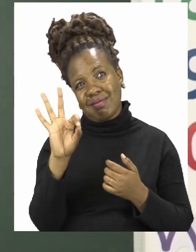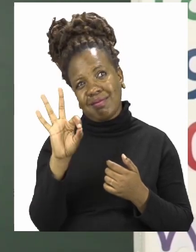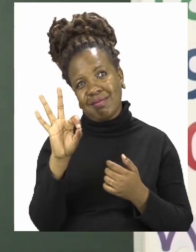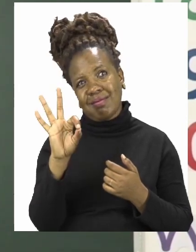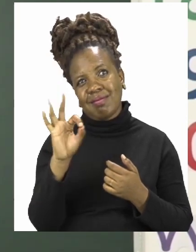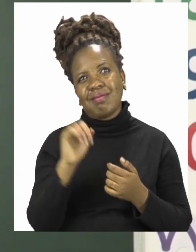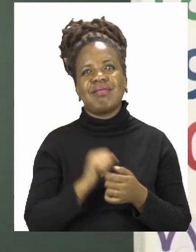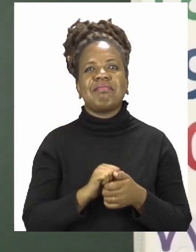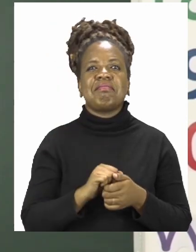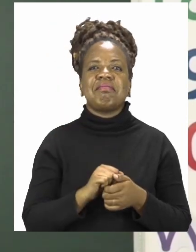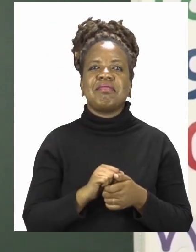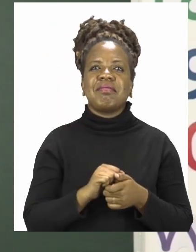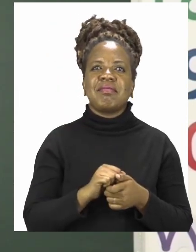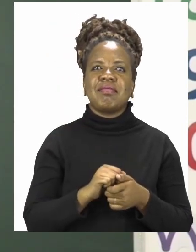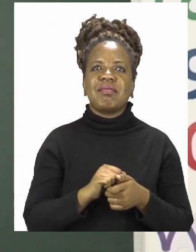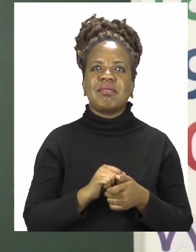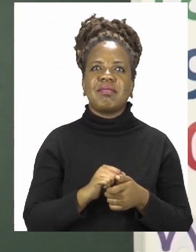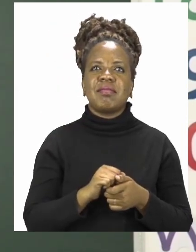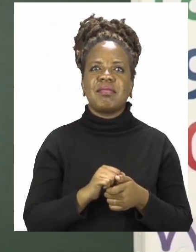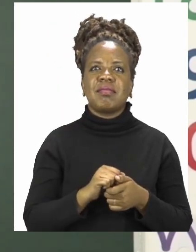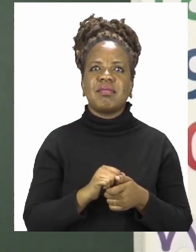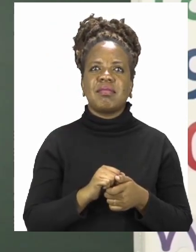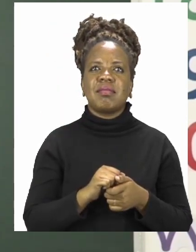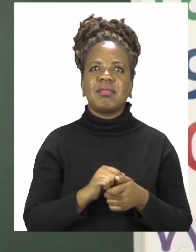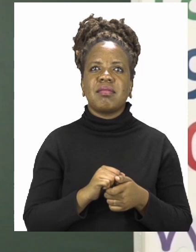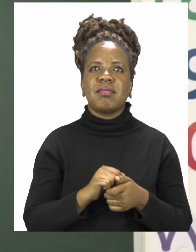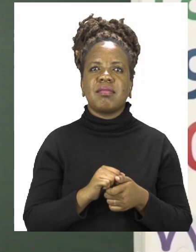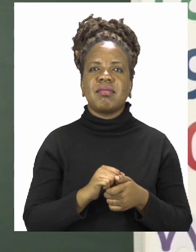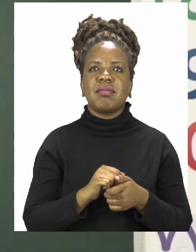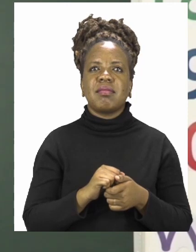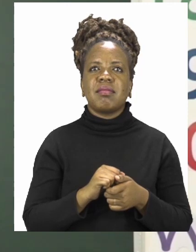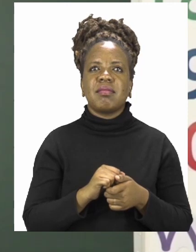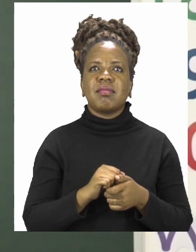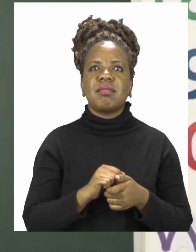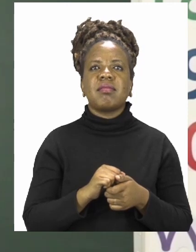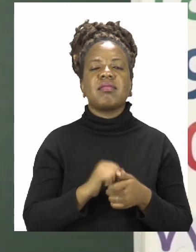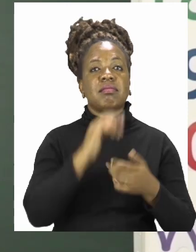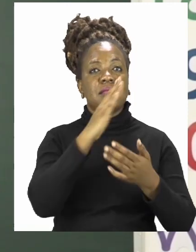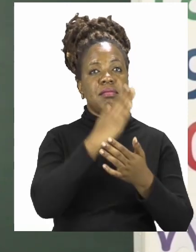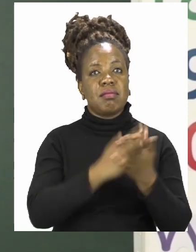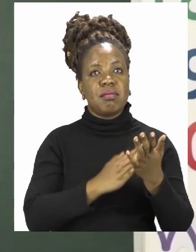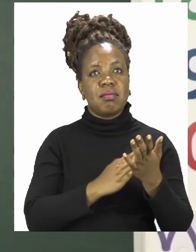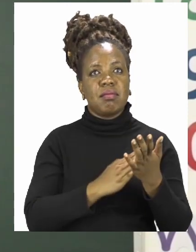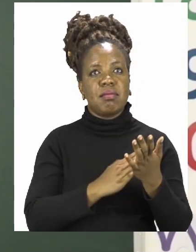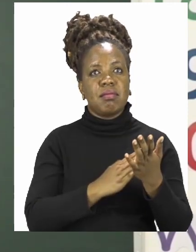9:30. Well done. What about this one?